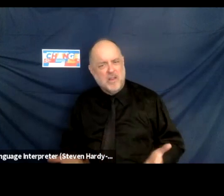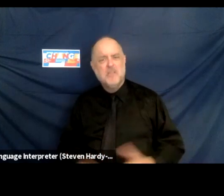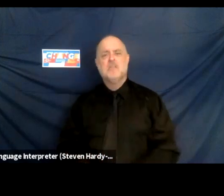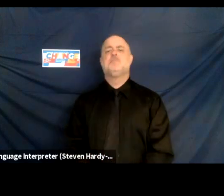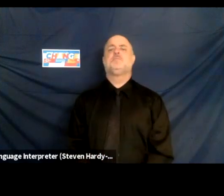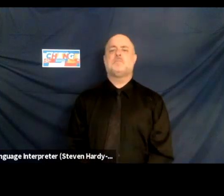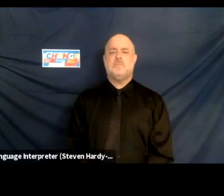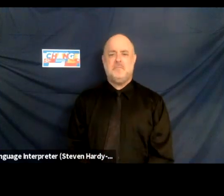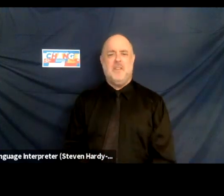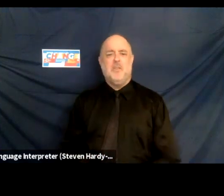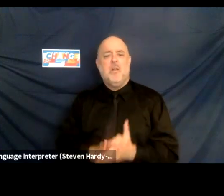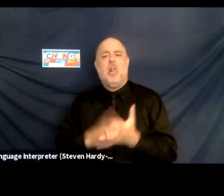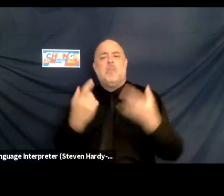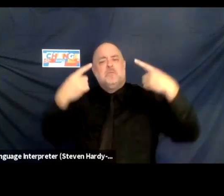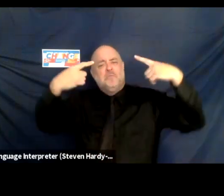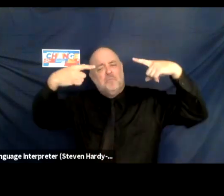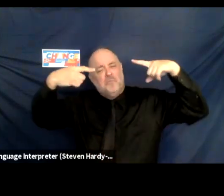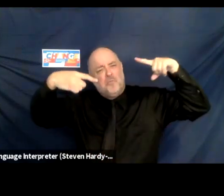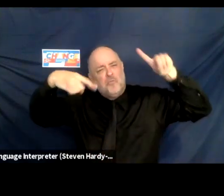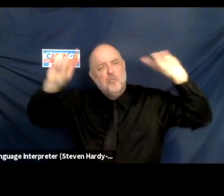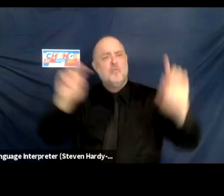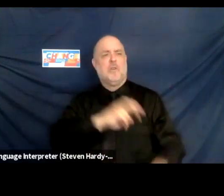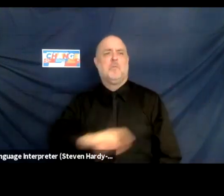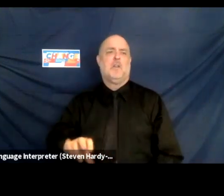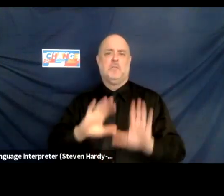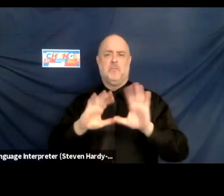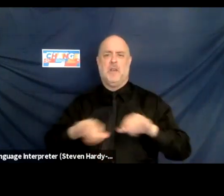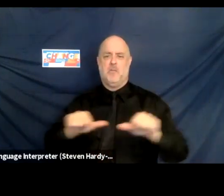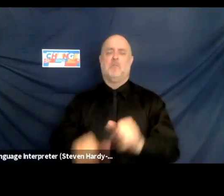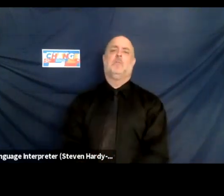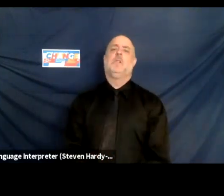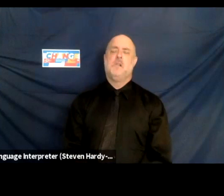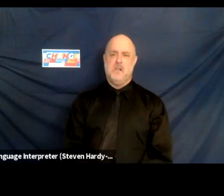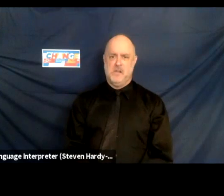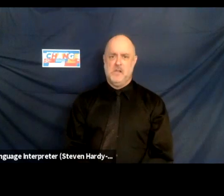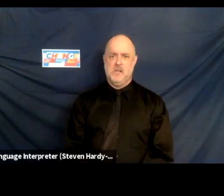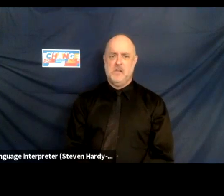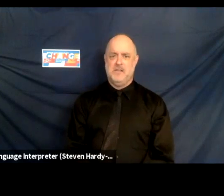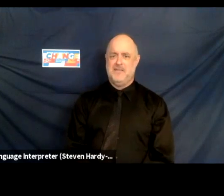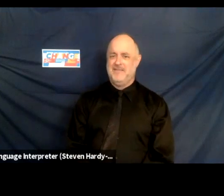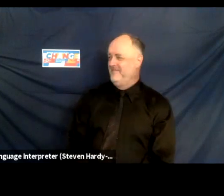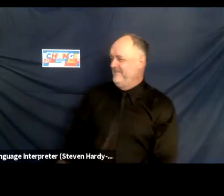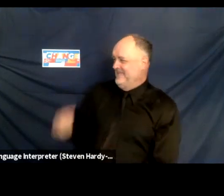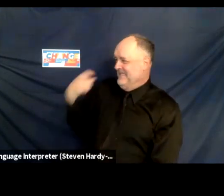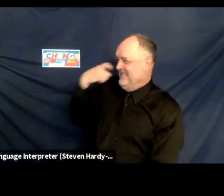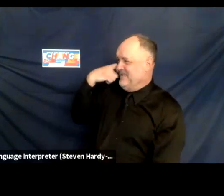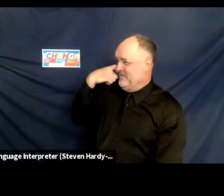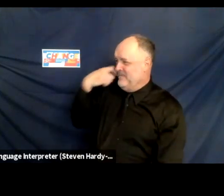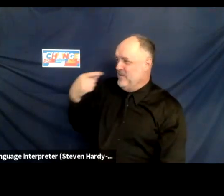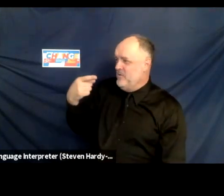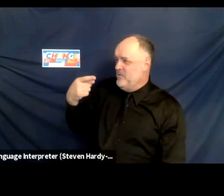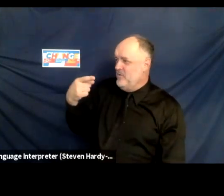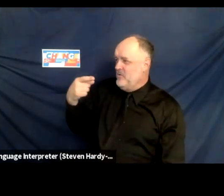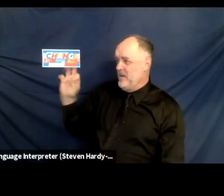2050. Mary Barrows, the chairman, CEO of General Motors, and she said to me not long ago, she said, we're all